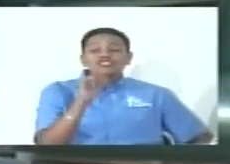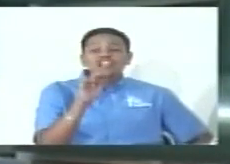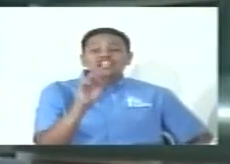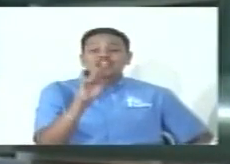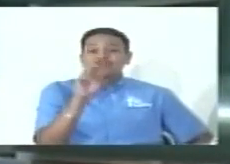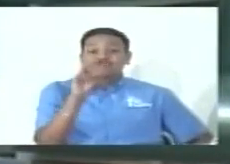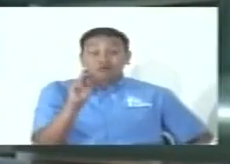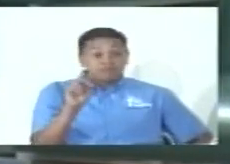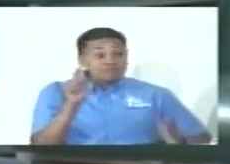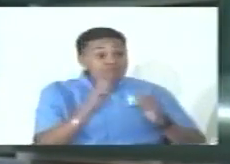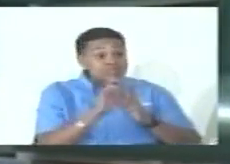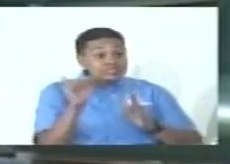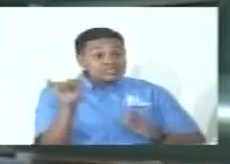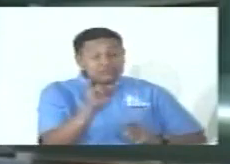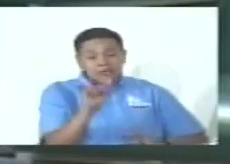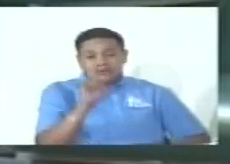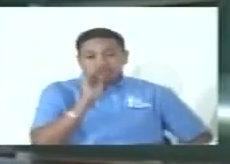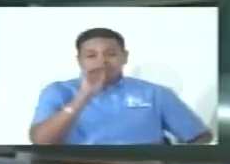Robinson.